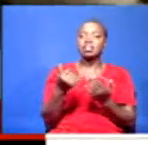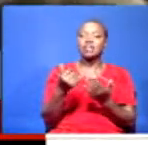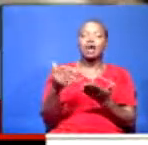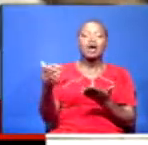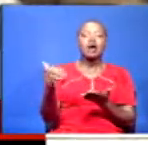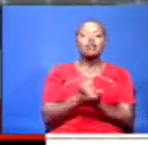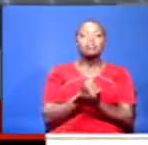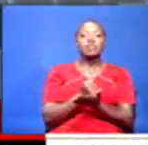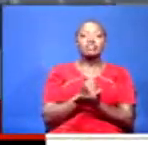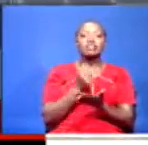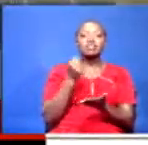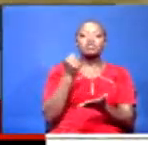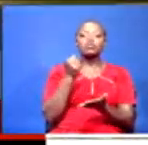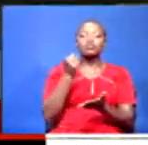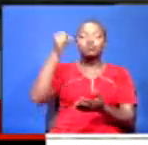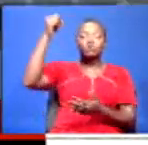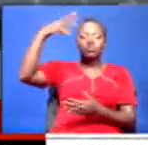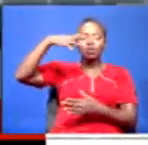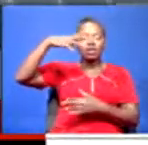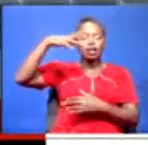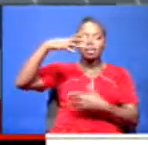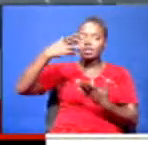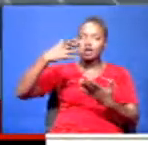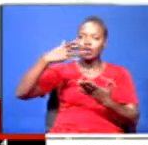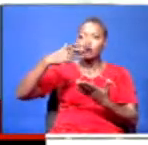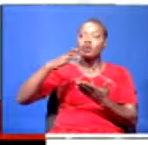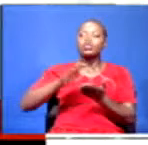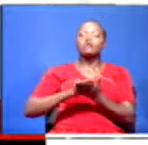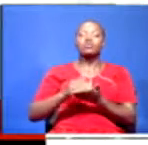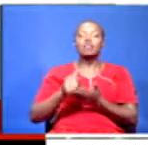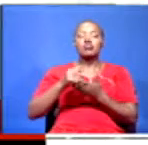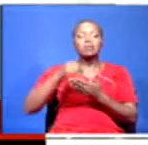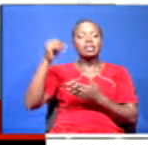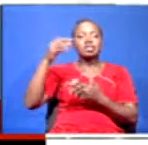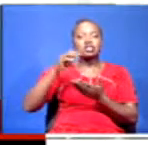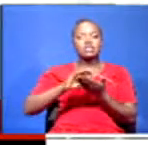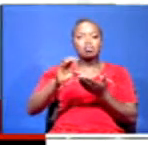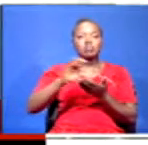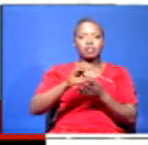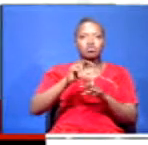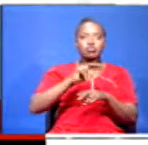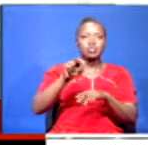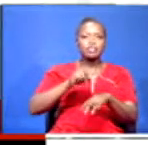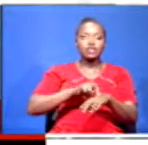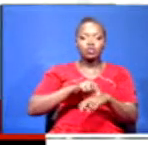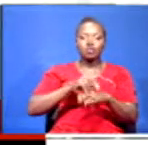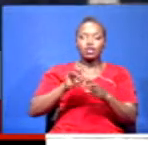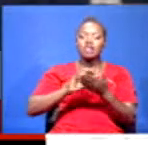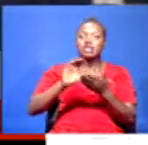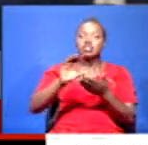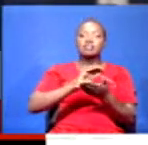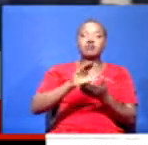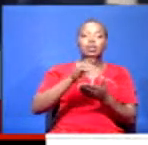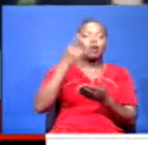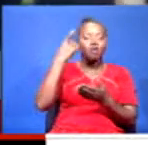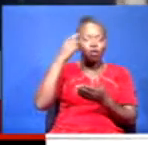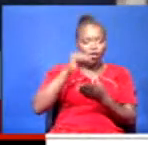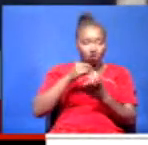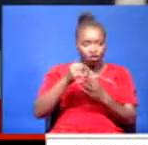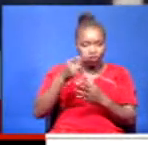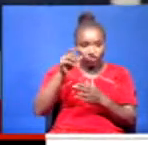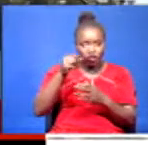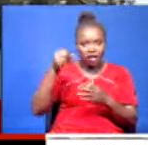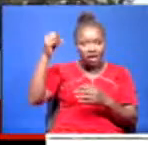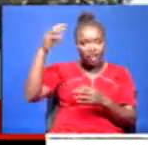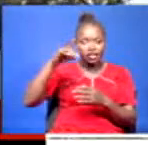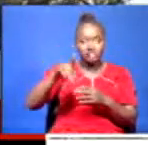solar energy to either supplement electricity supply from the national grid or for their energy needs. This is on account of high cost